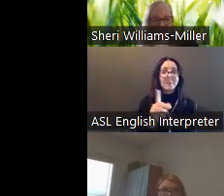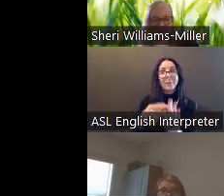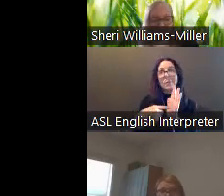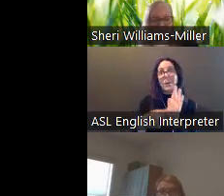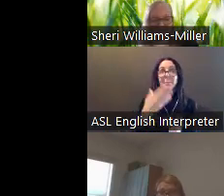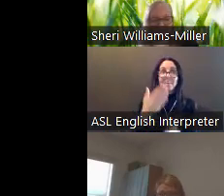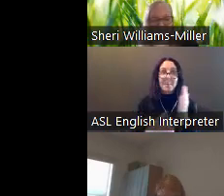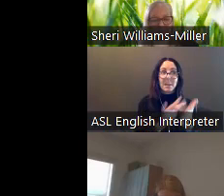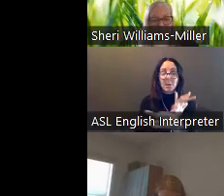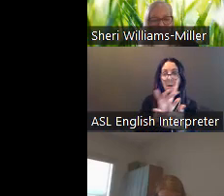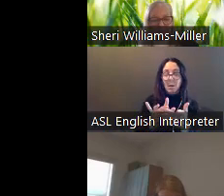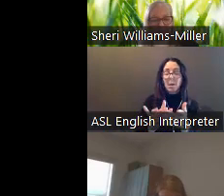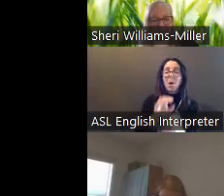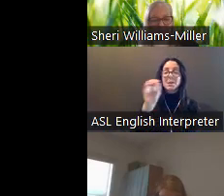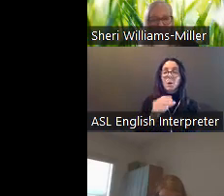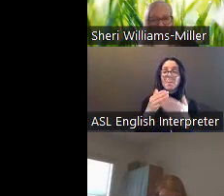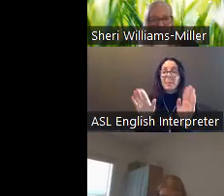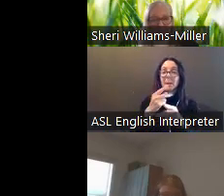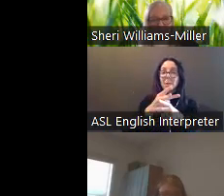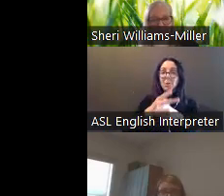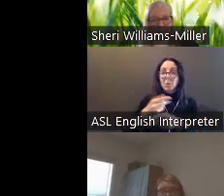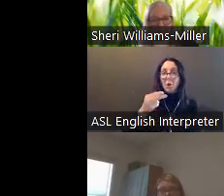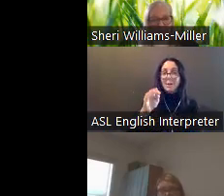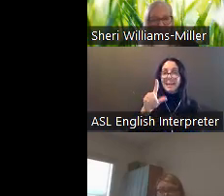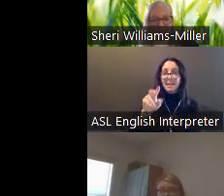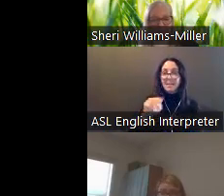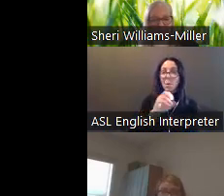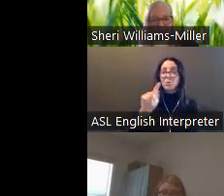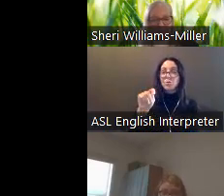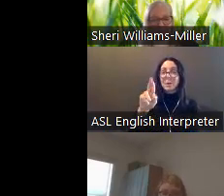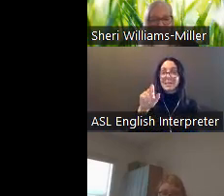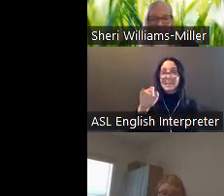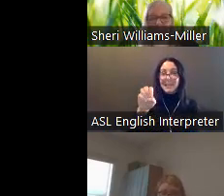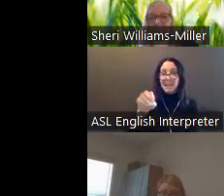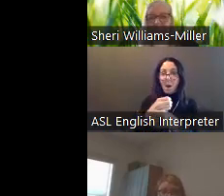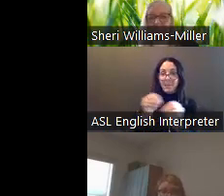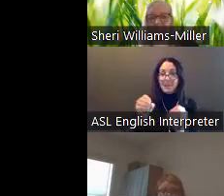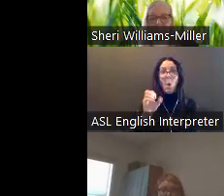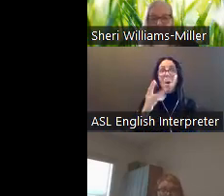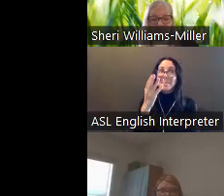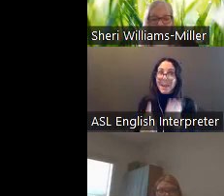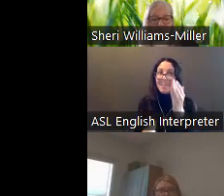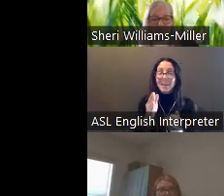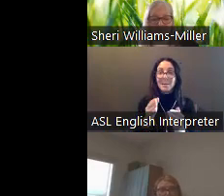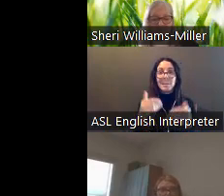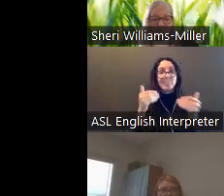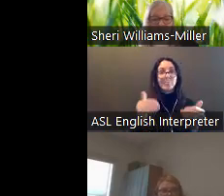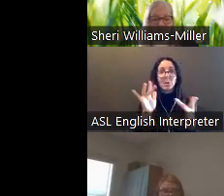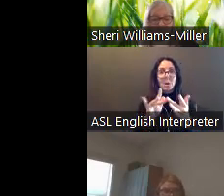the Ontario Public Guardian and Trustee Office, or possibly even contacting the police.